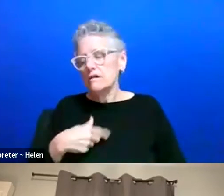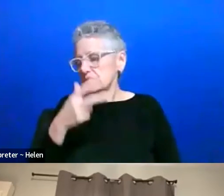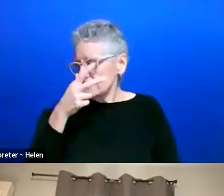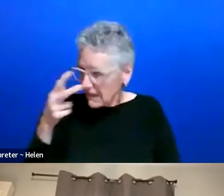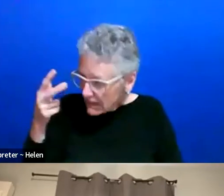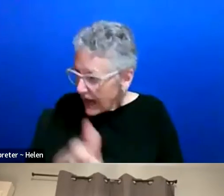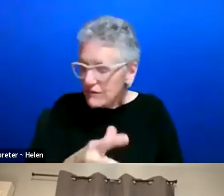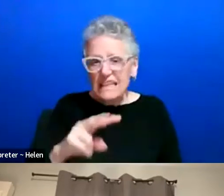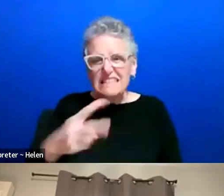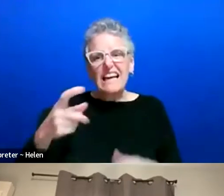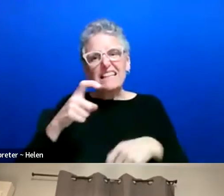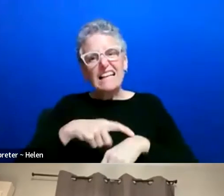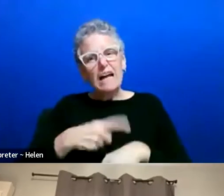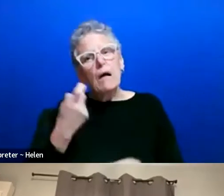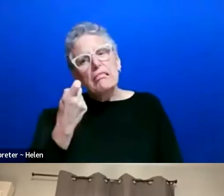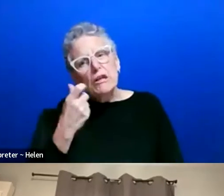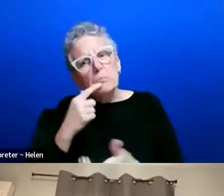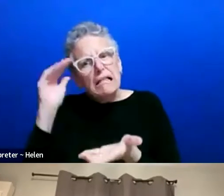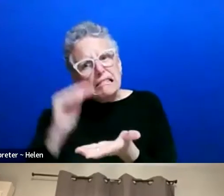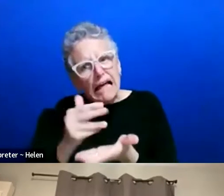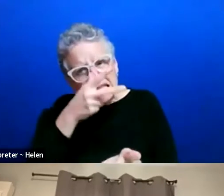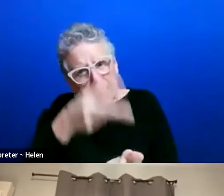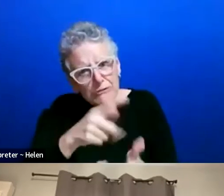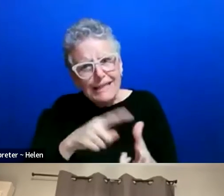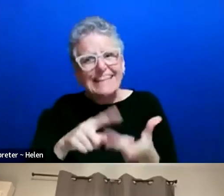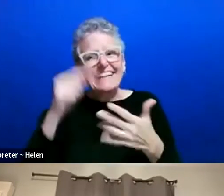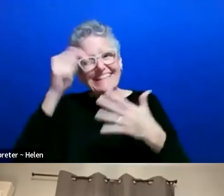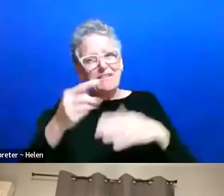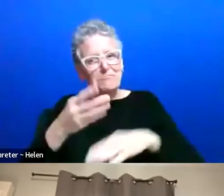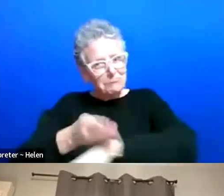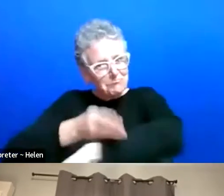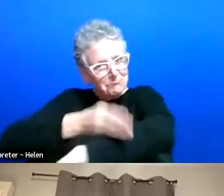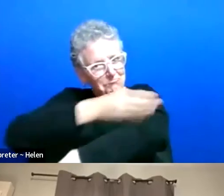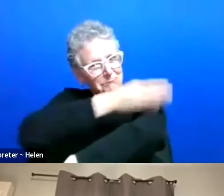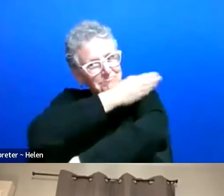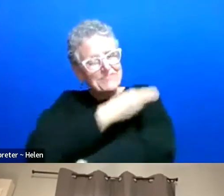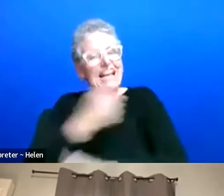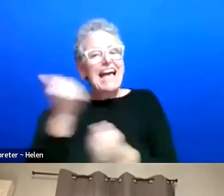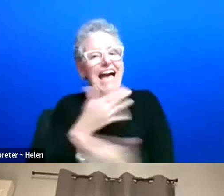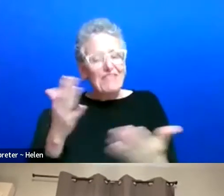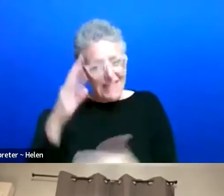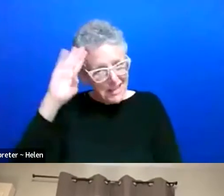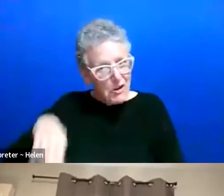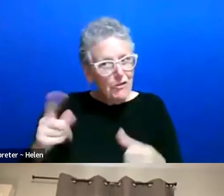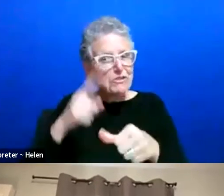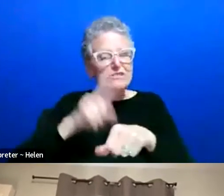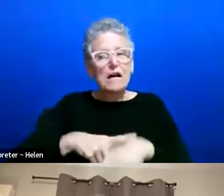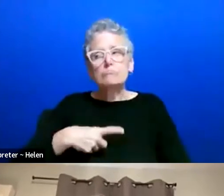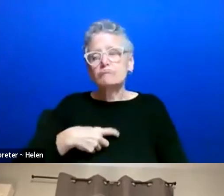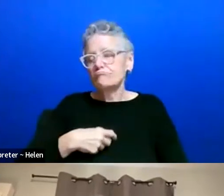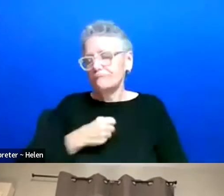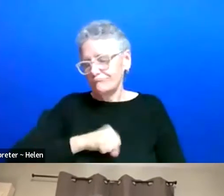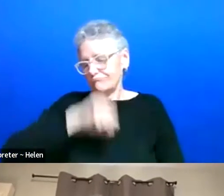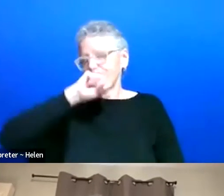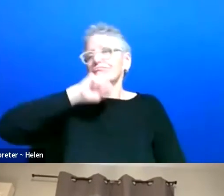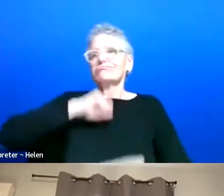second time you stink a little less. And then you start getting better, and I mean, it's just everything you do. It's always the first time is always the hardest, and you kind of